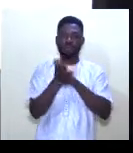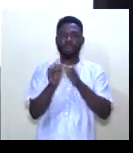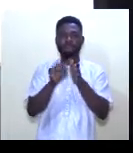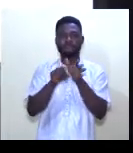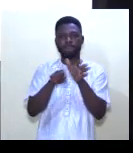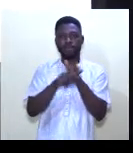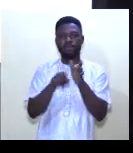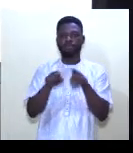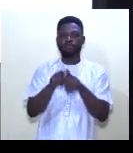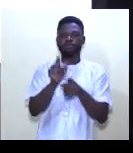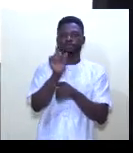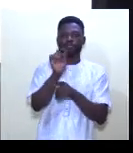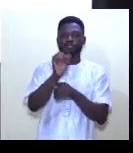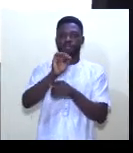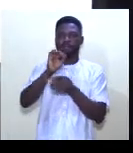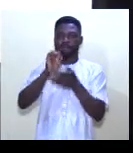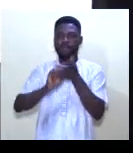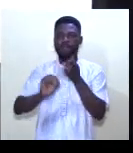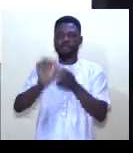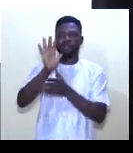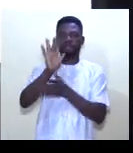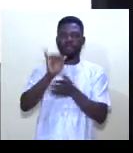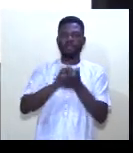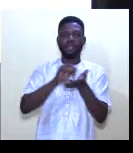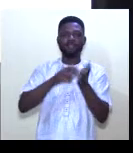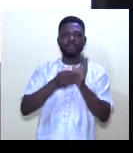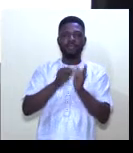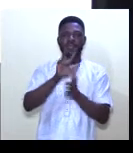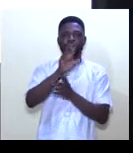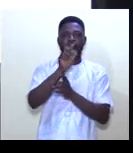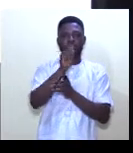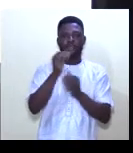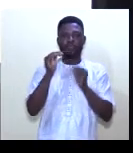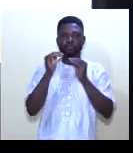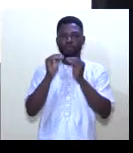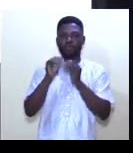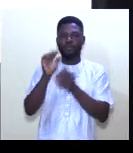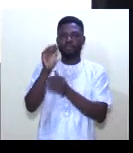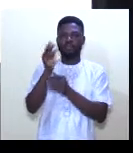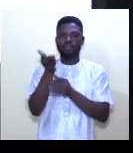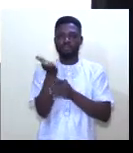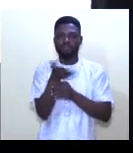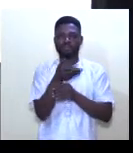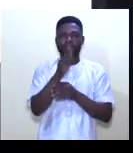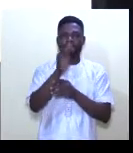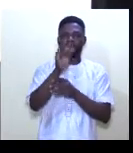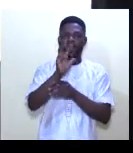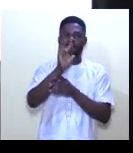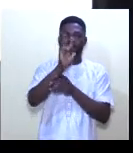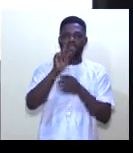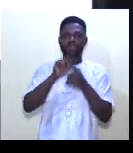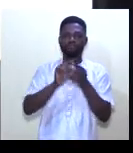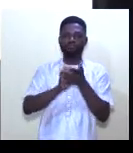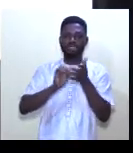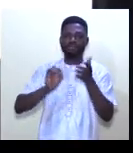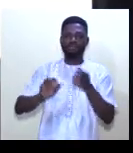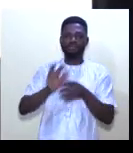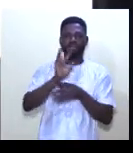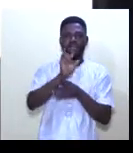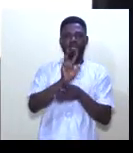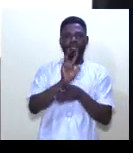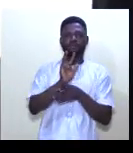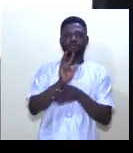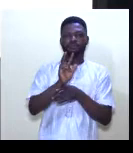minus 5. You have 20 minus 5. That means 3a is 15. Divide both sides by 3 to get rid of